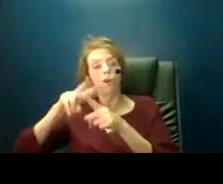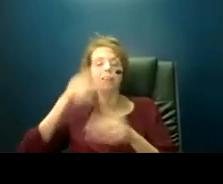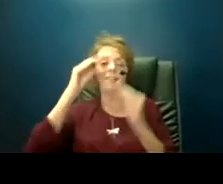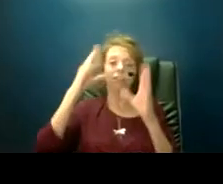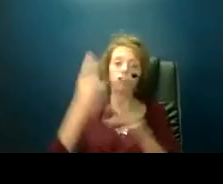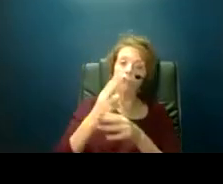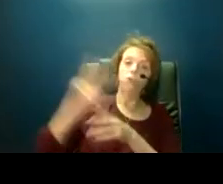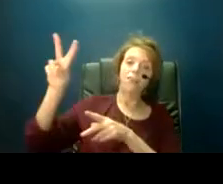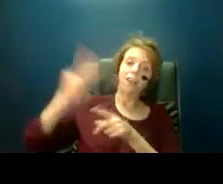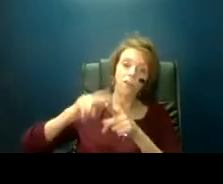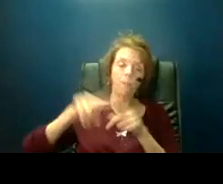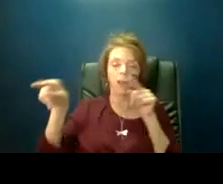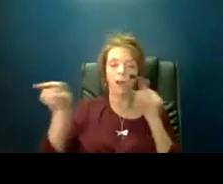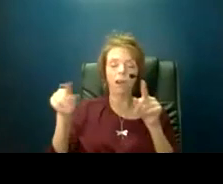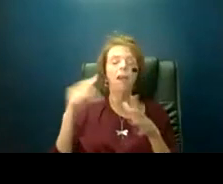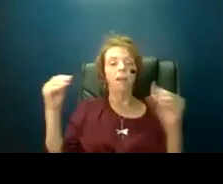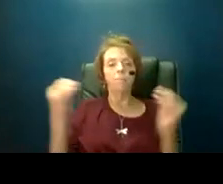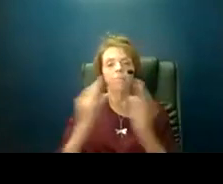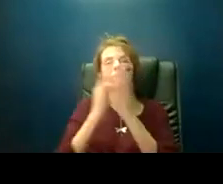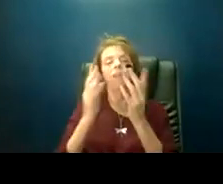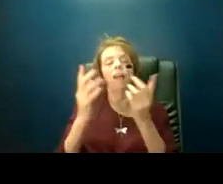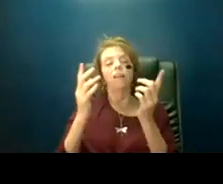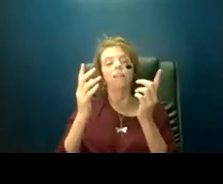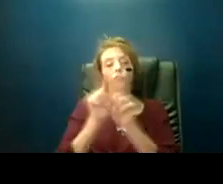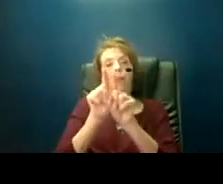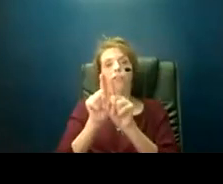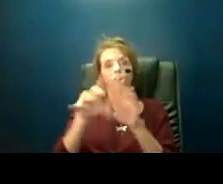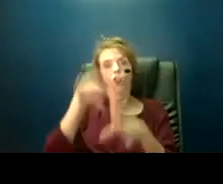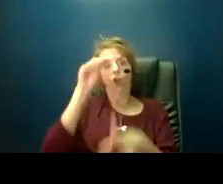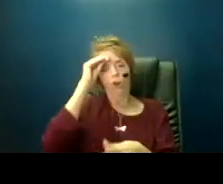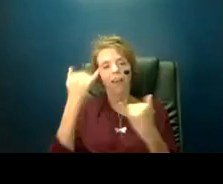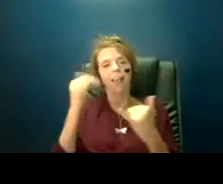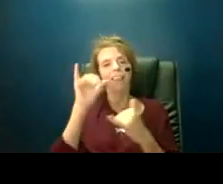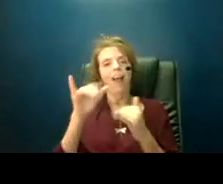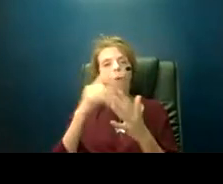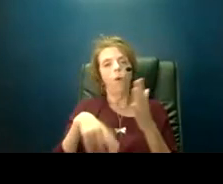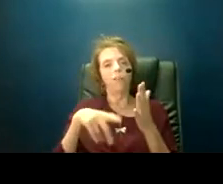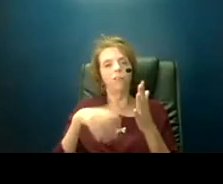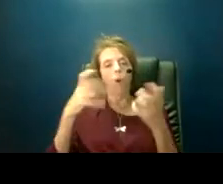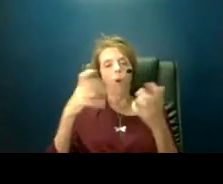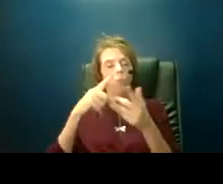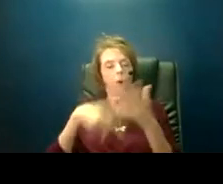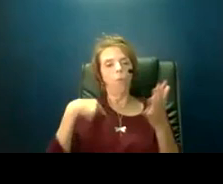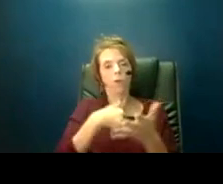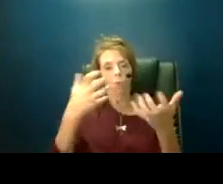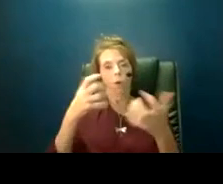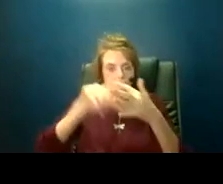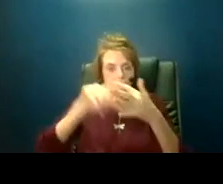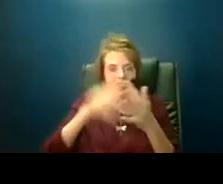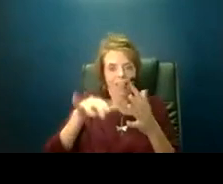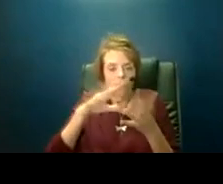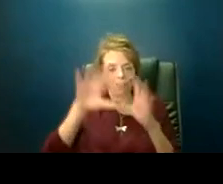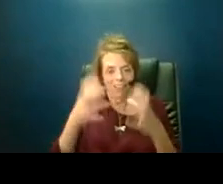their vocabulary. And that was the image at the beginning. That was the course that Lisa was